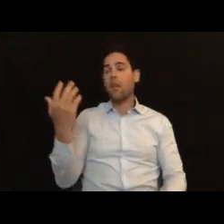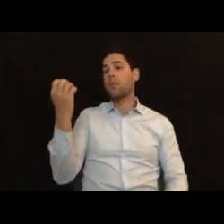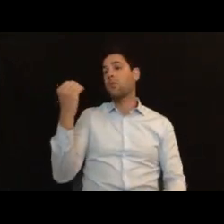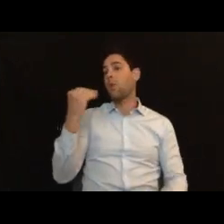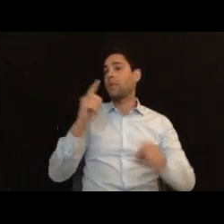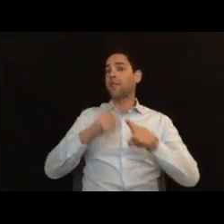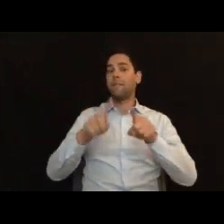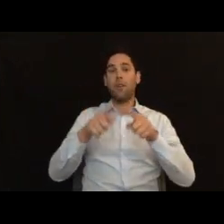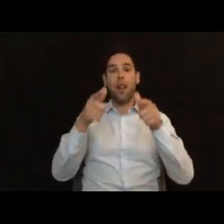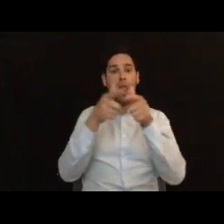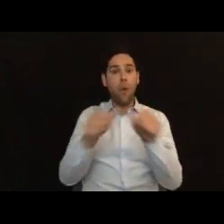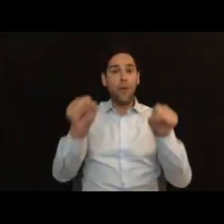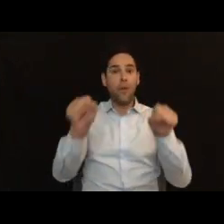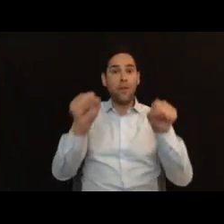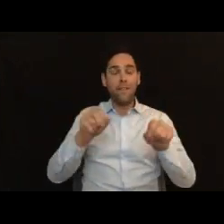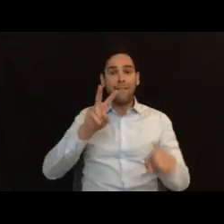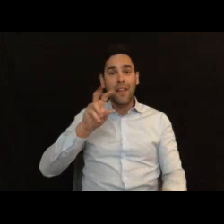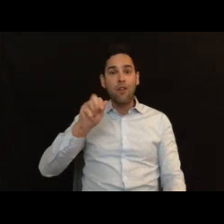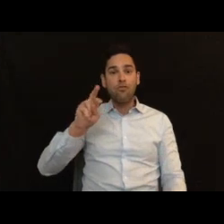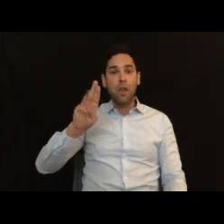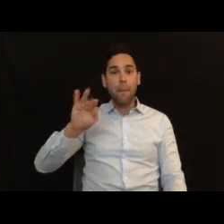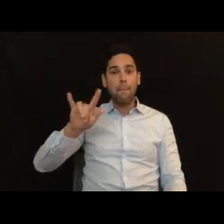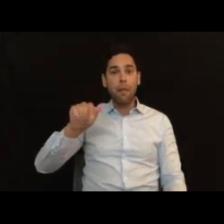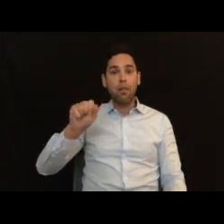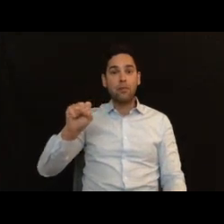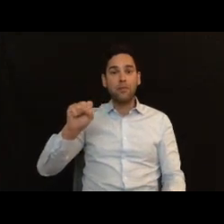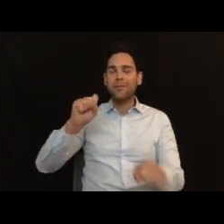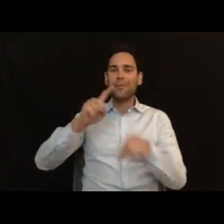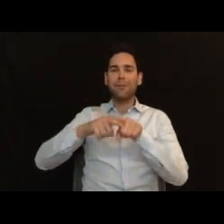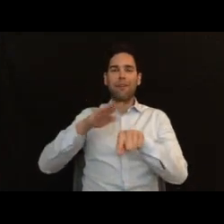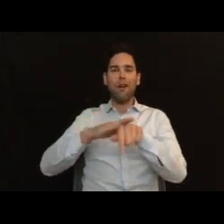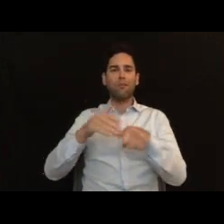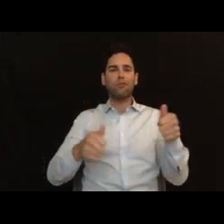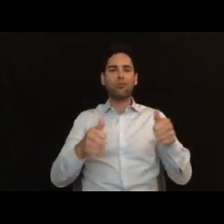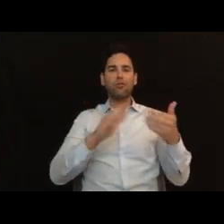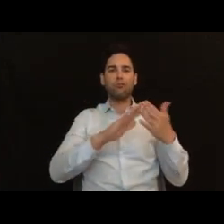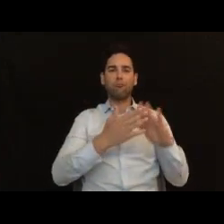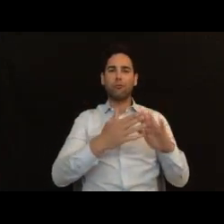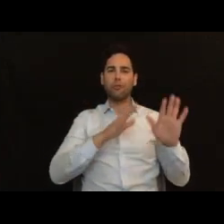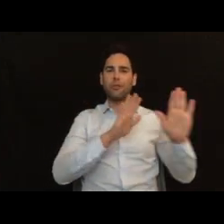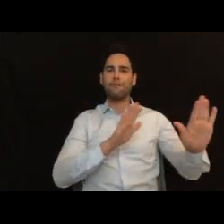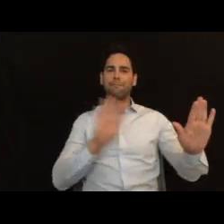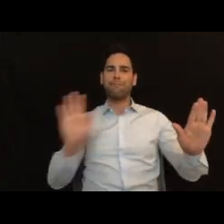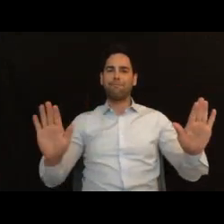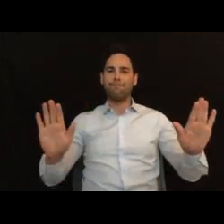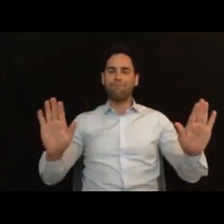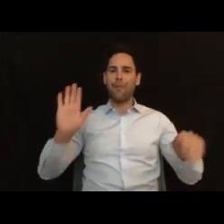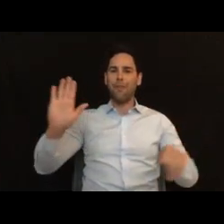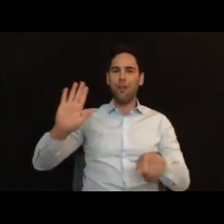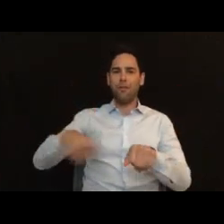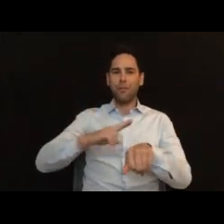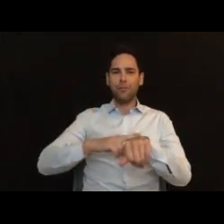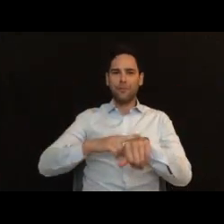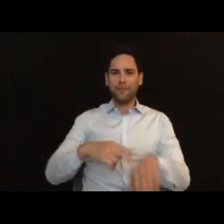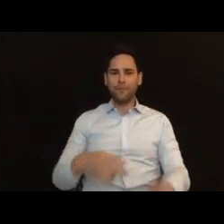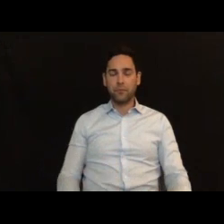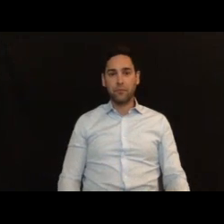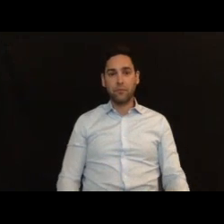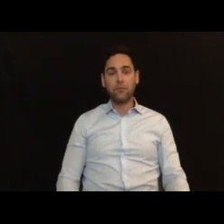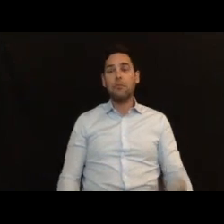context dependent and kind of depend on what the norms of that community are. So people can use ethnographic methods in order to gain